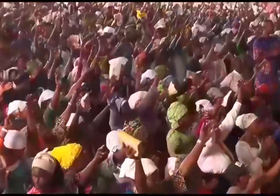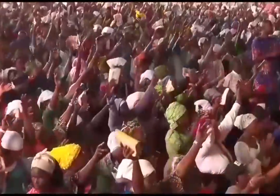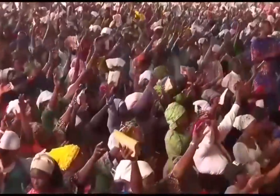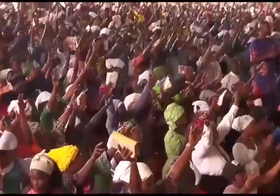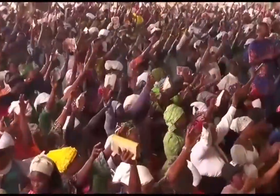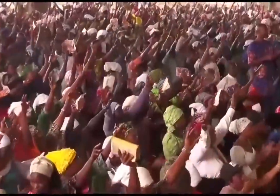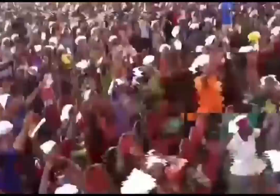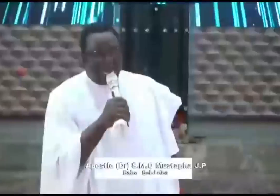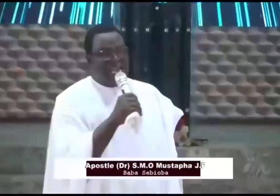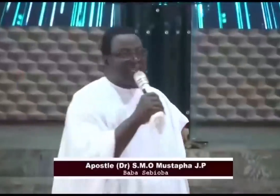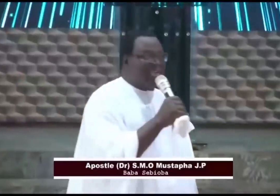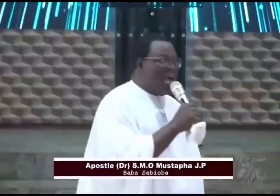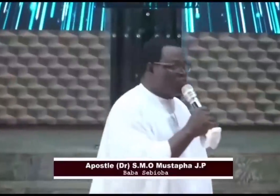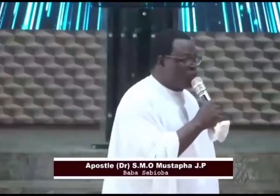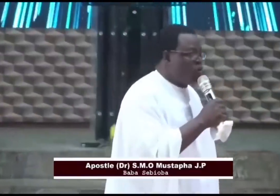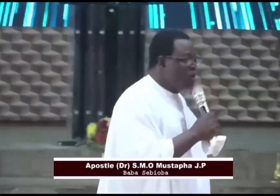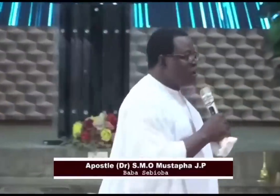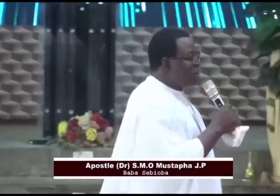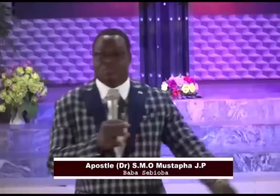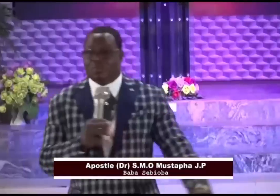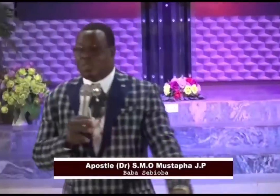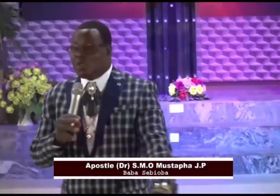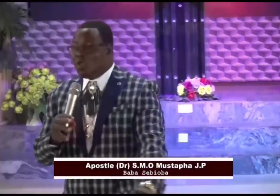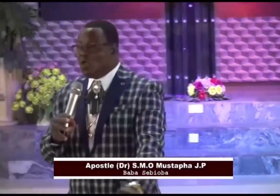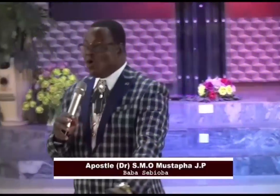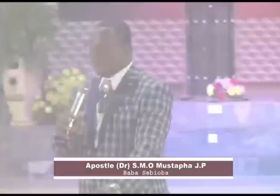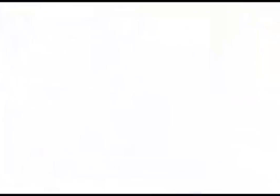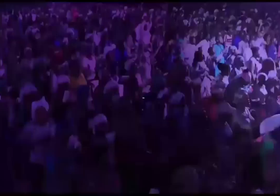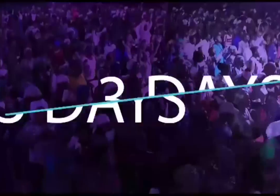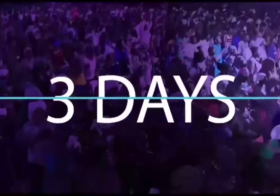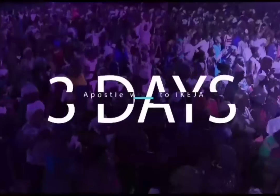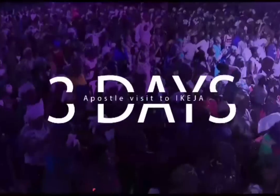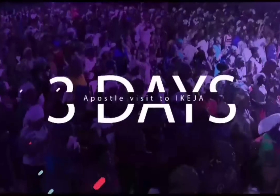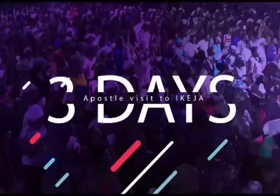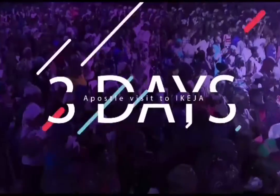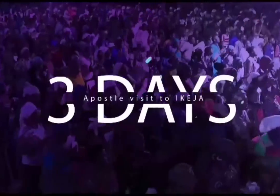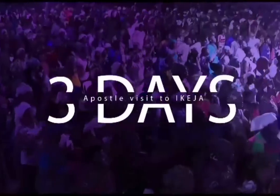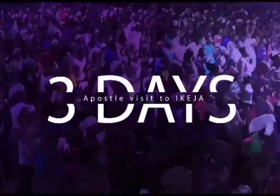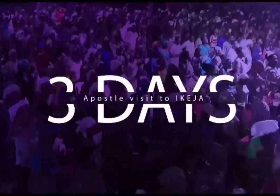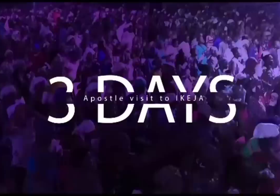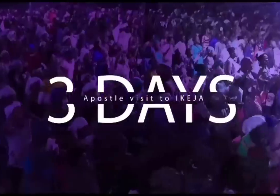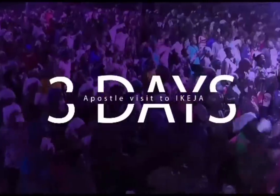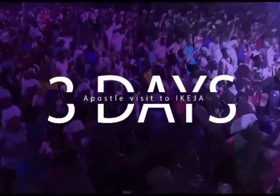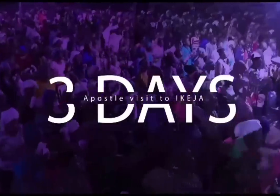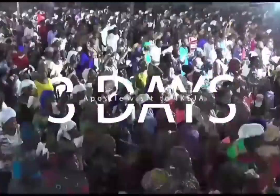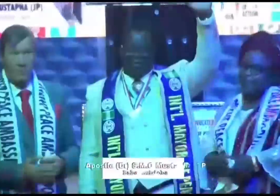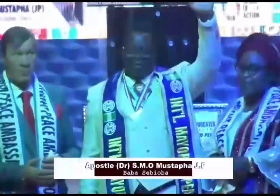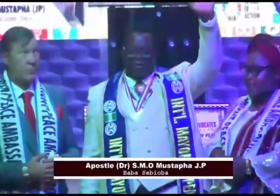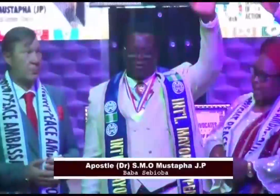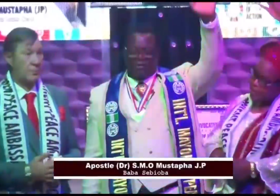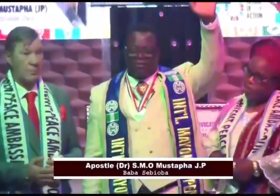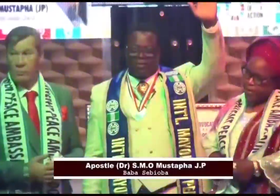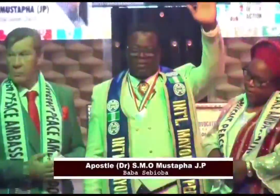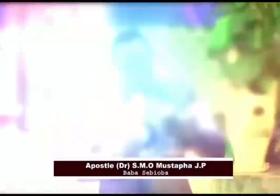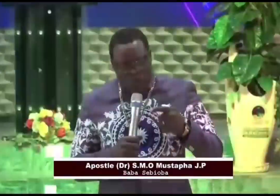olorun alaye yo tun sise agbara ninu ibewo apostle ti ran wa isikeja apostolic visitation